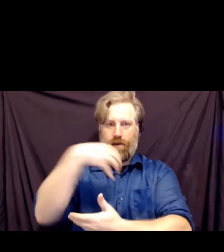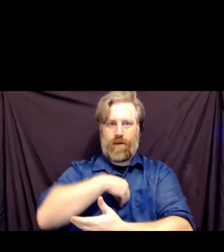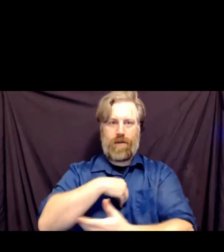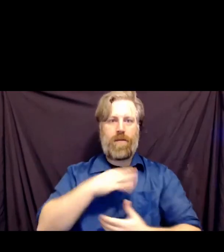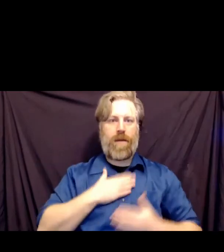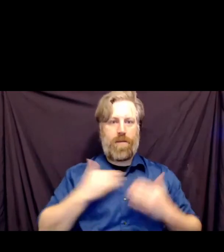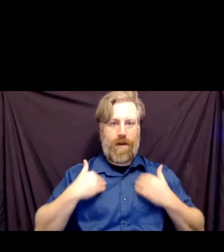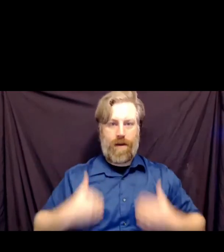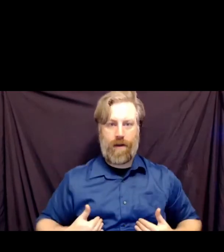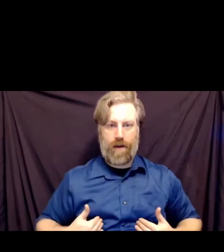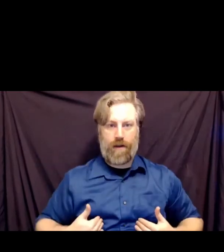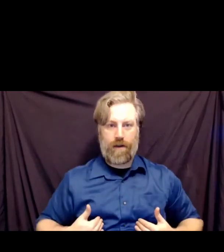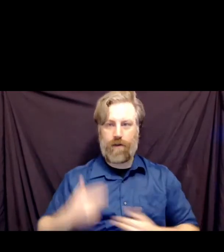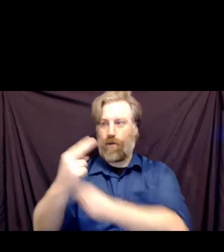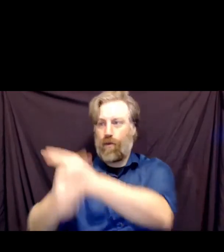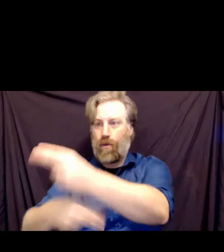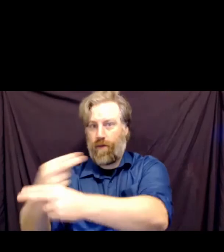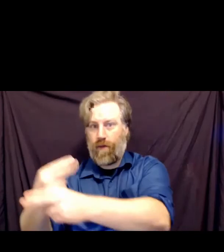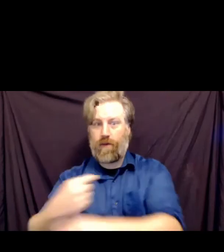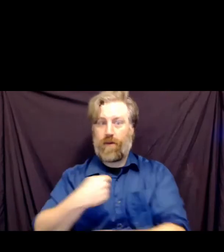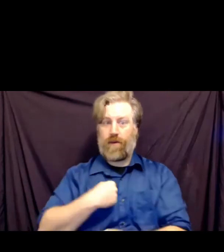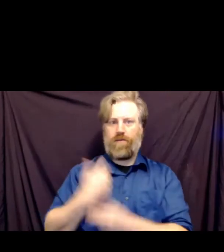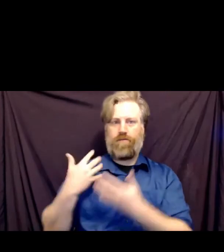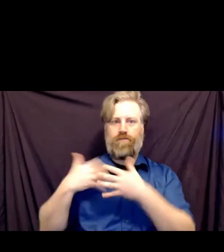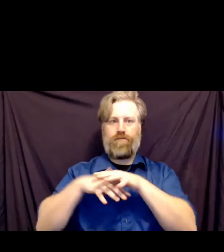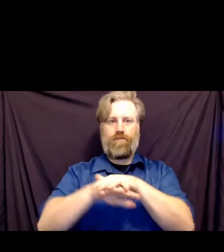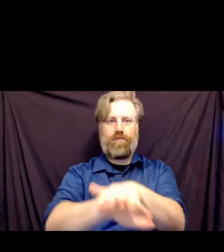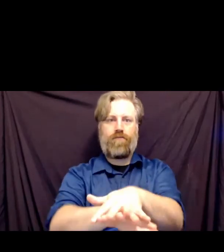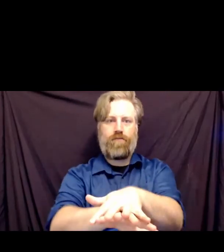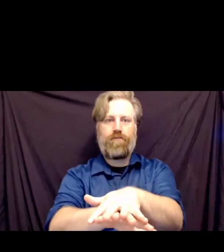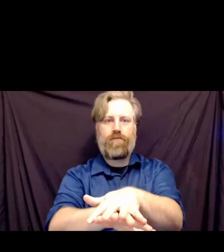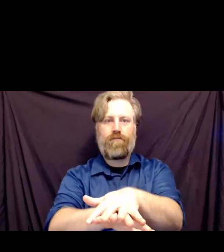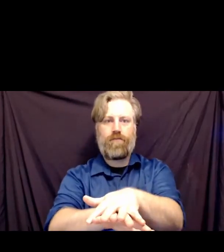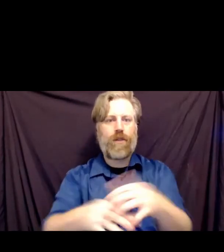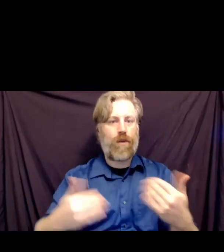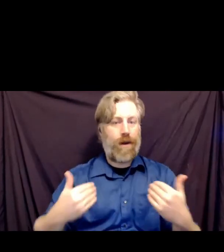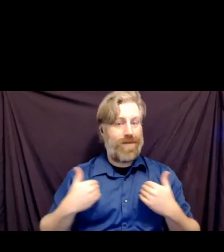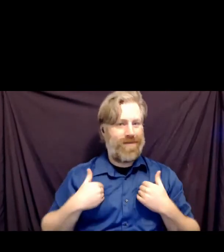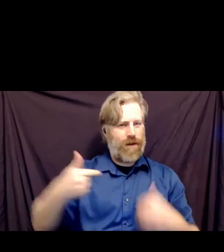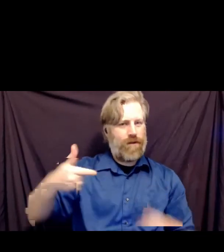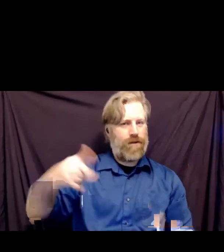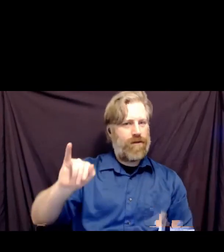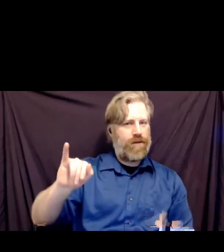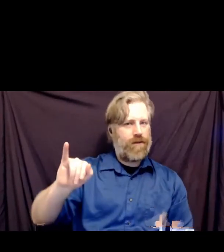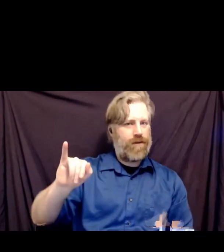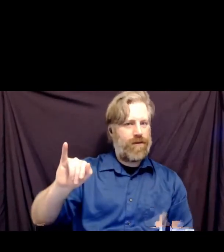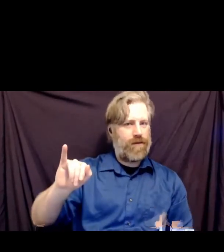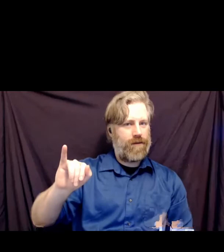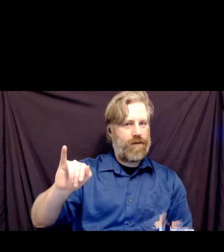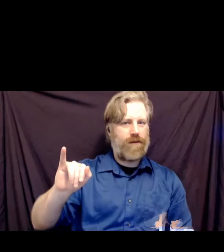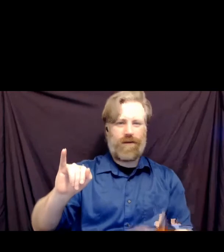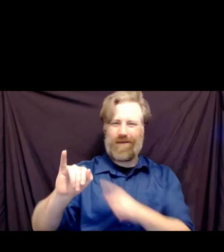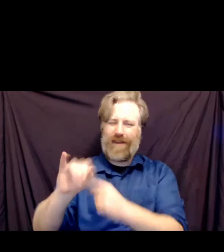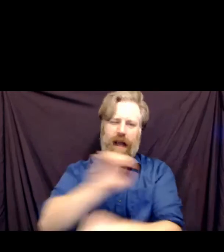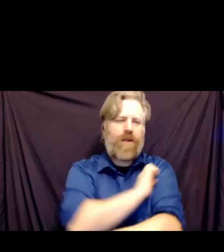together. So what we're saying is, okay, there's this Qi. I mean, we translate it as energy, but